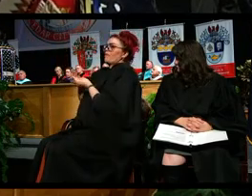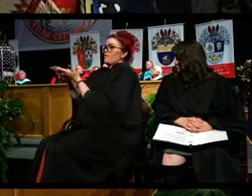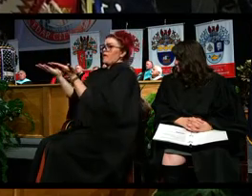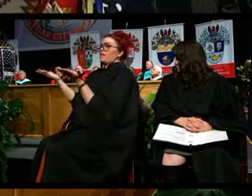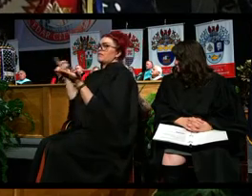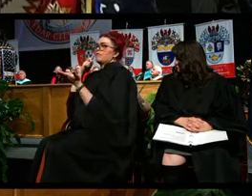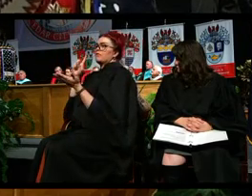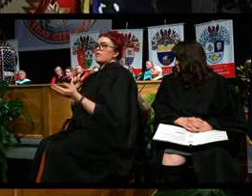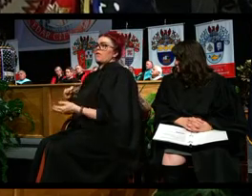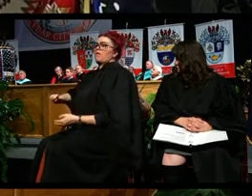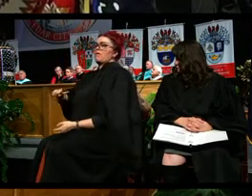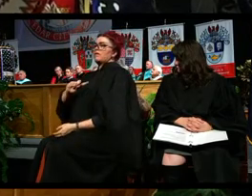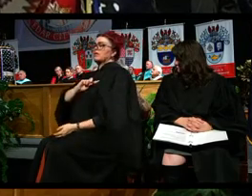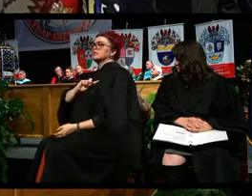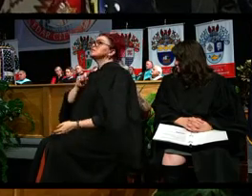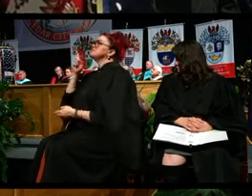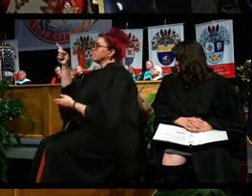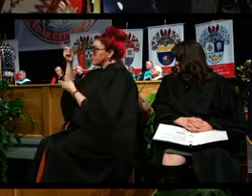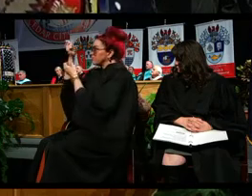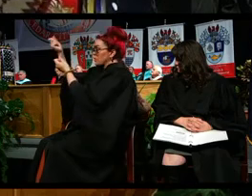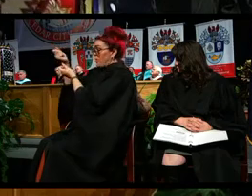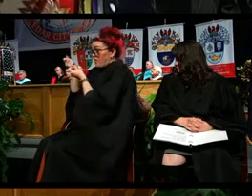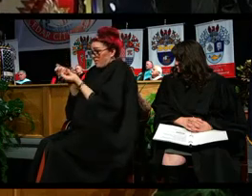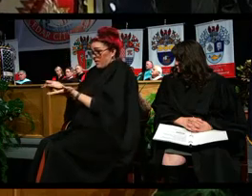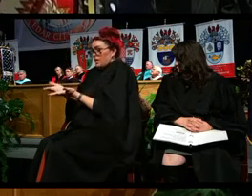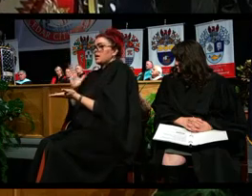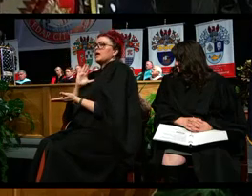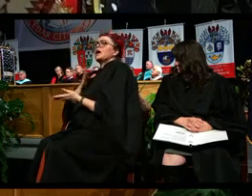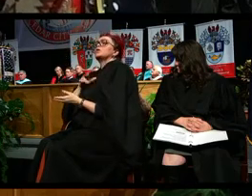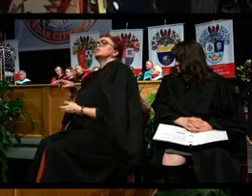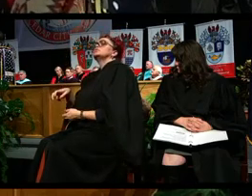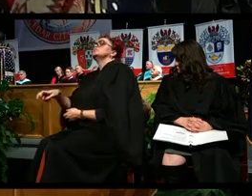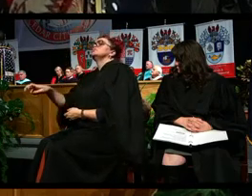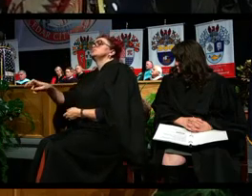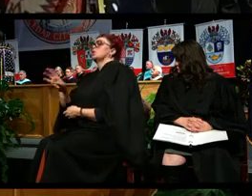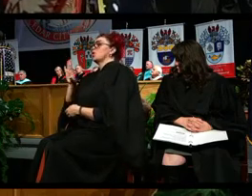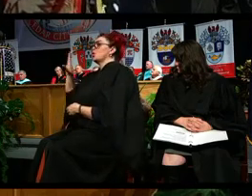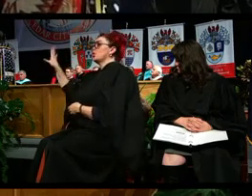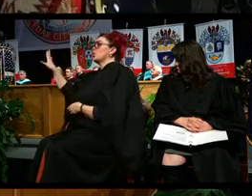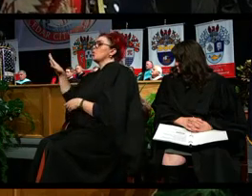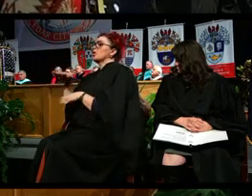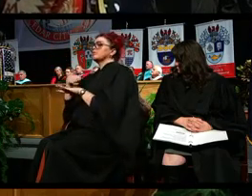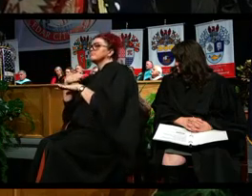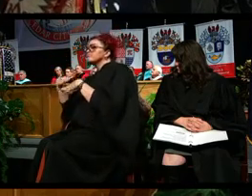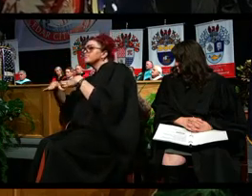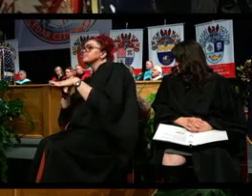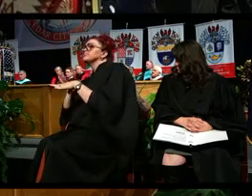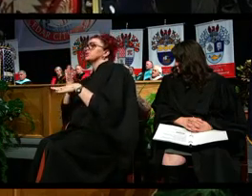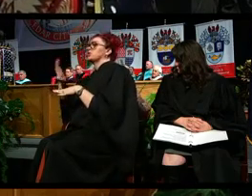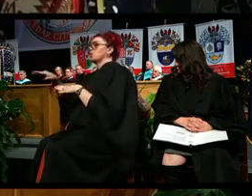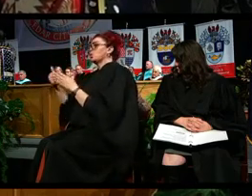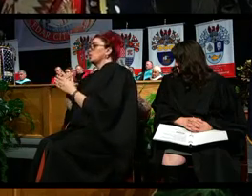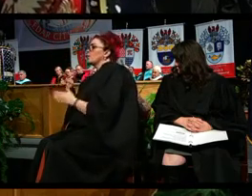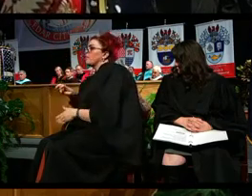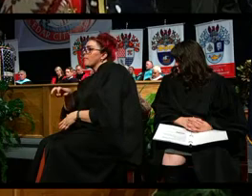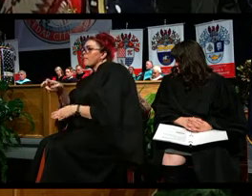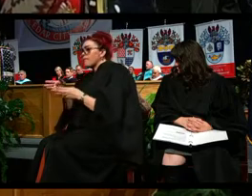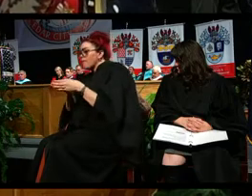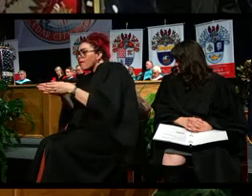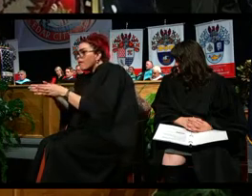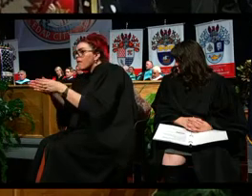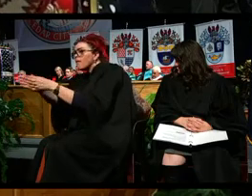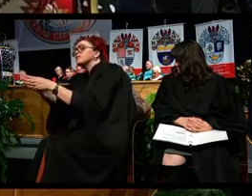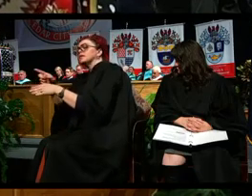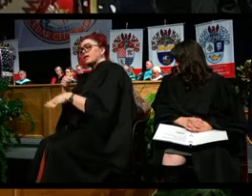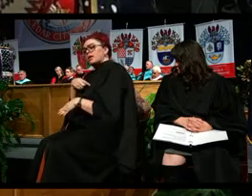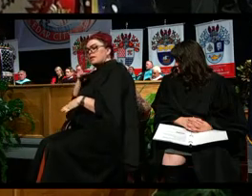as he has provided this trail for us, and this is your trail. This is your new path, and I bless it